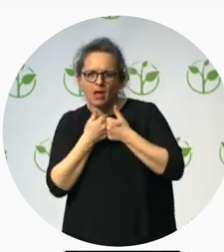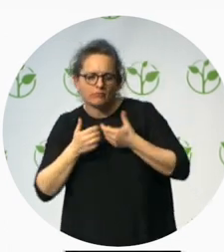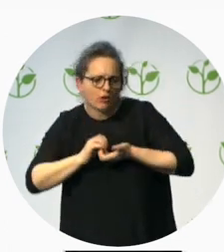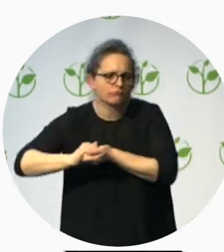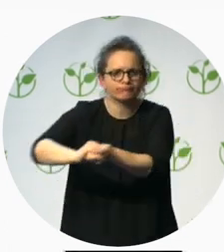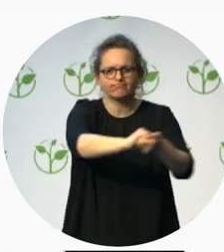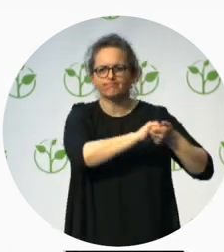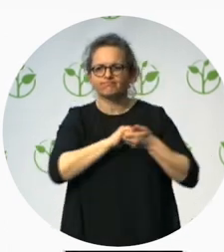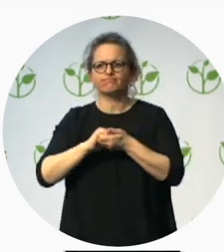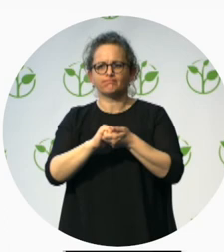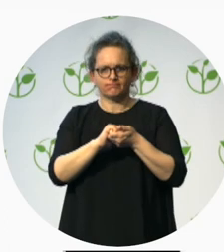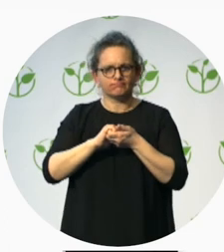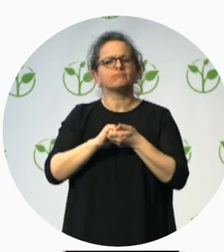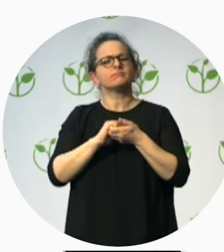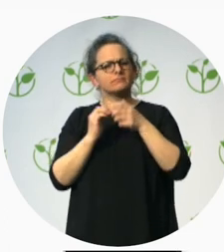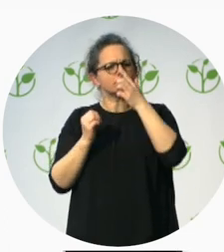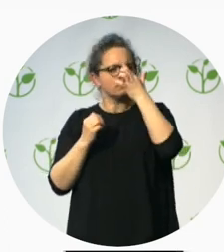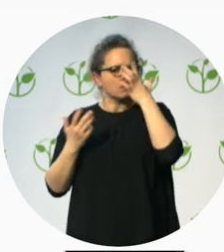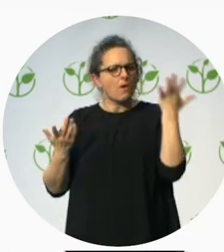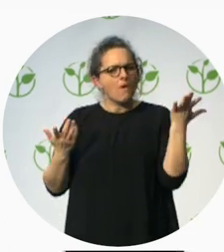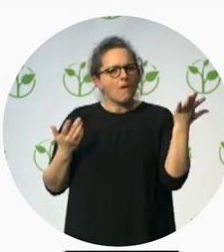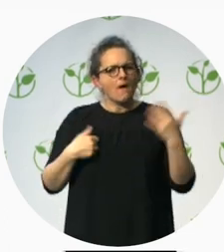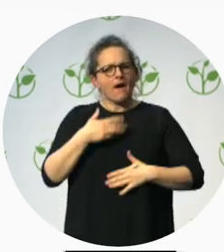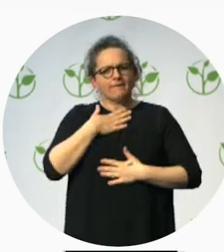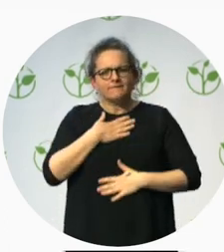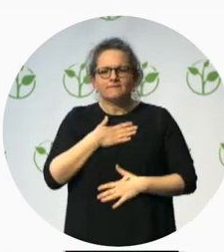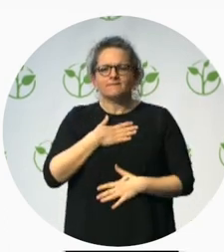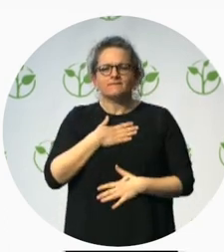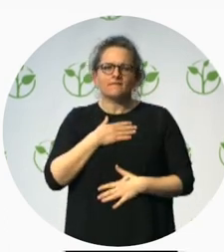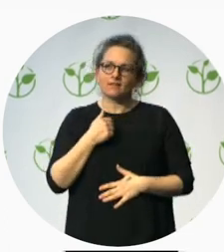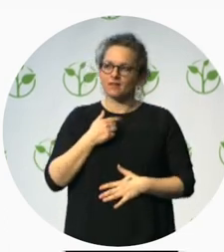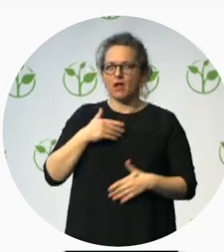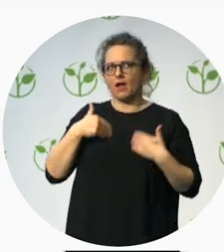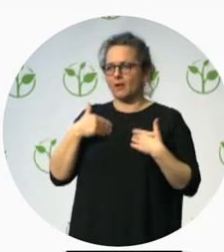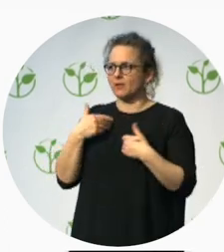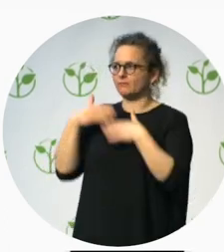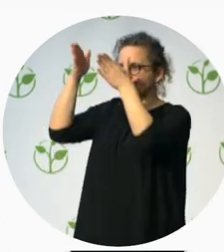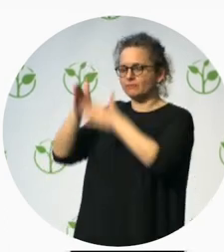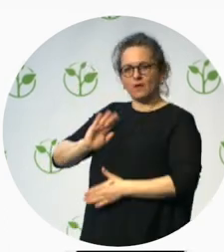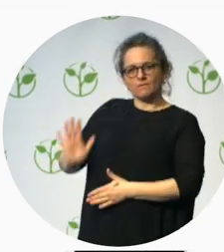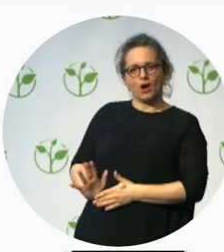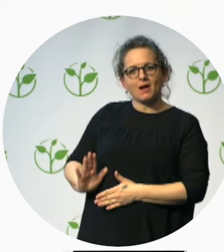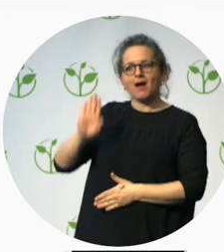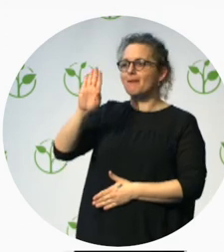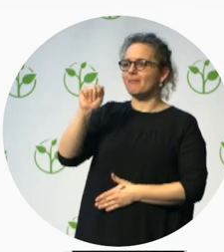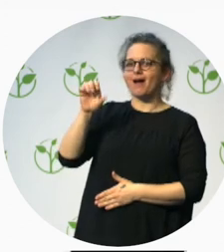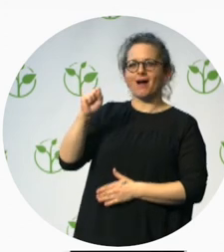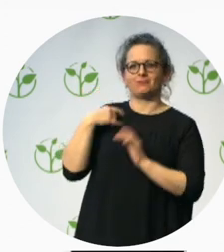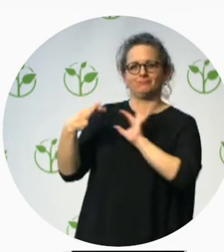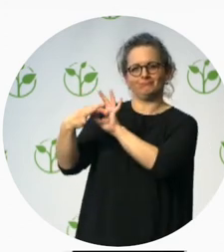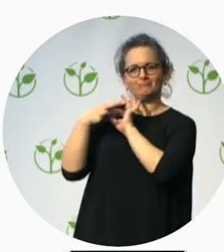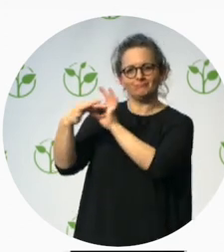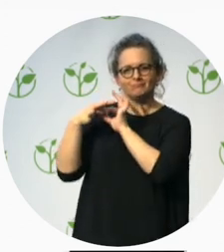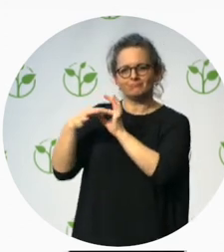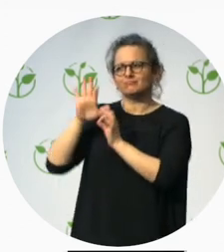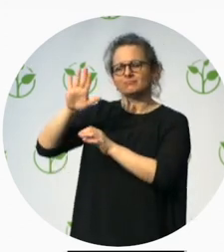Daniela Bass from the UN Department of Economic and Social Affairs is here with us tonight. The